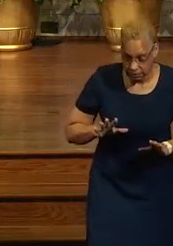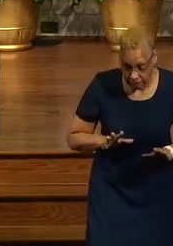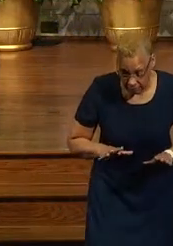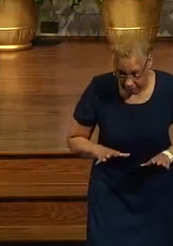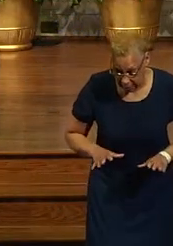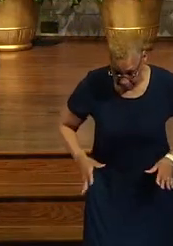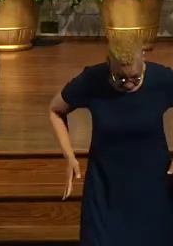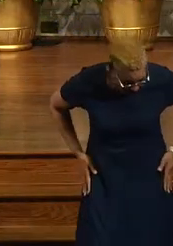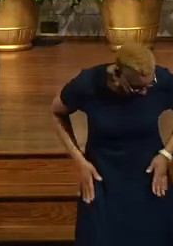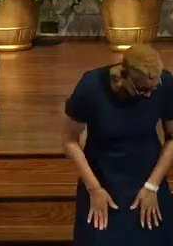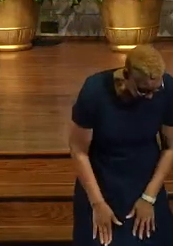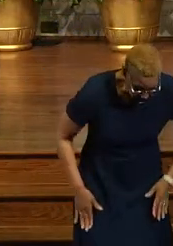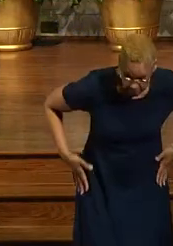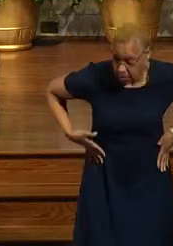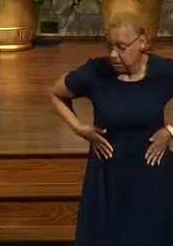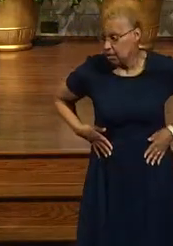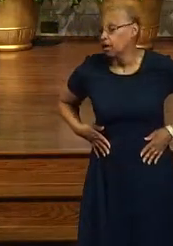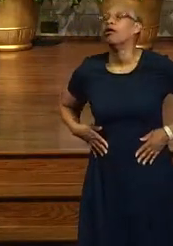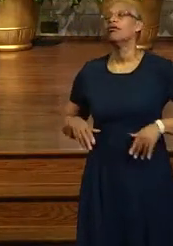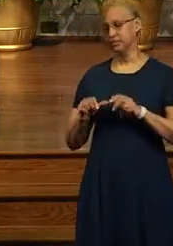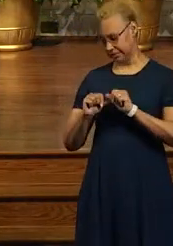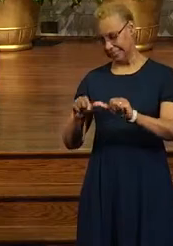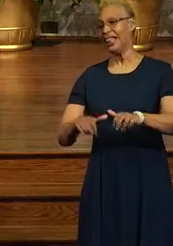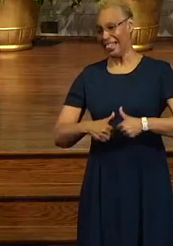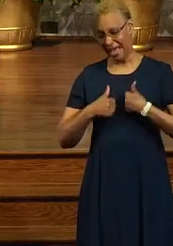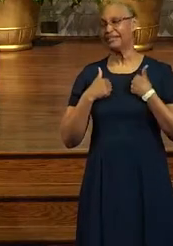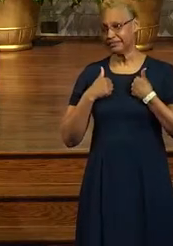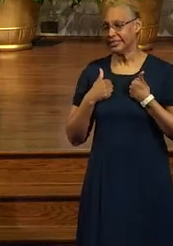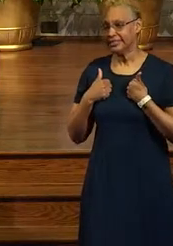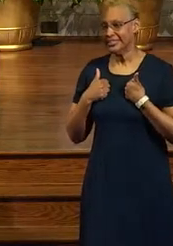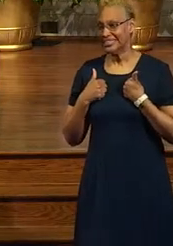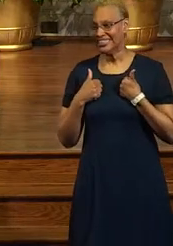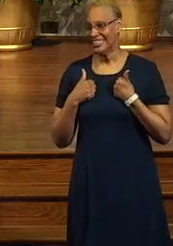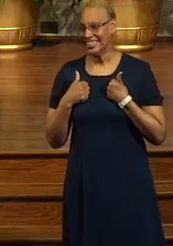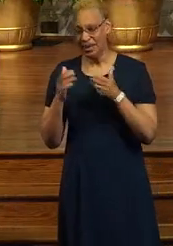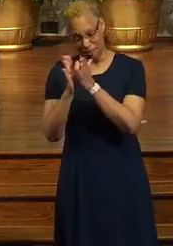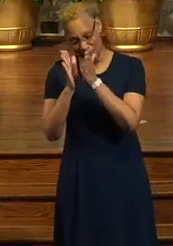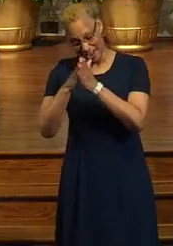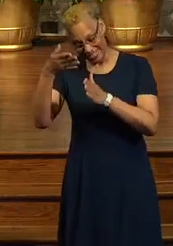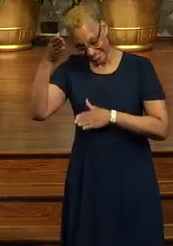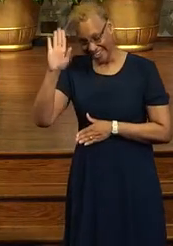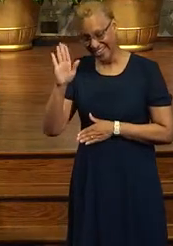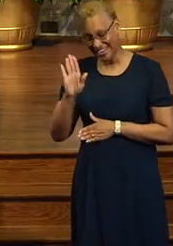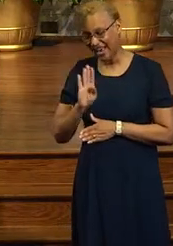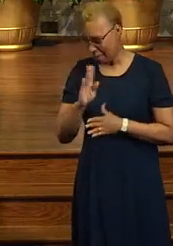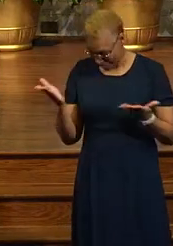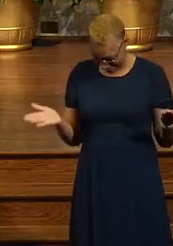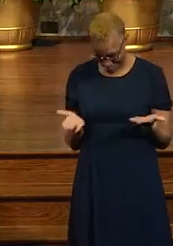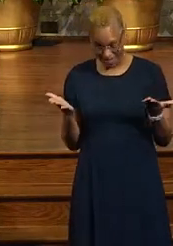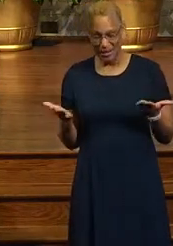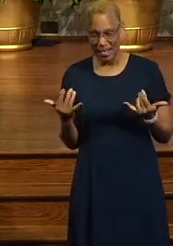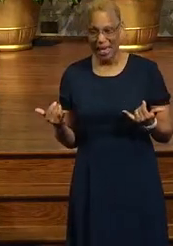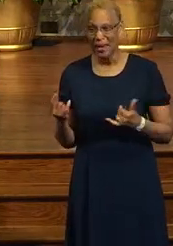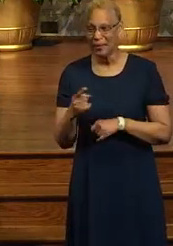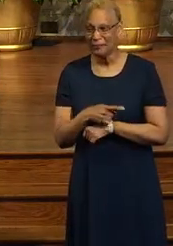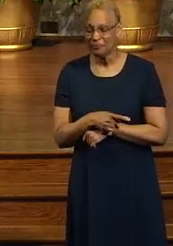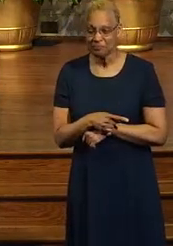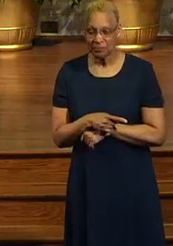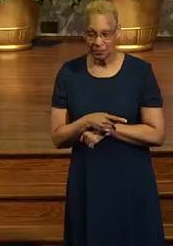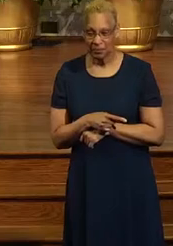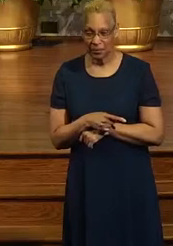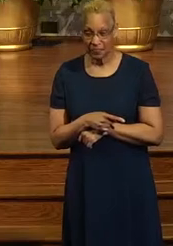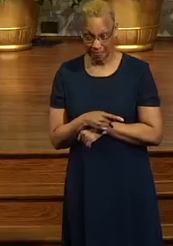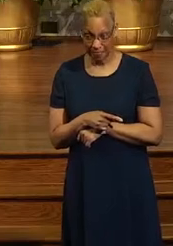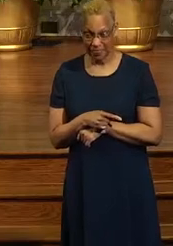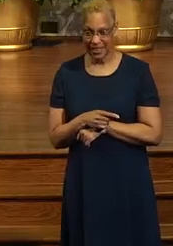feel myself that I'm still alive, and praise God that I'm here on today.